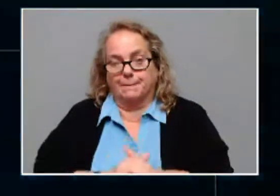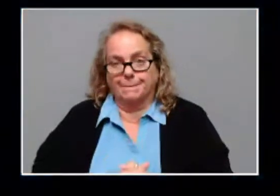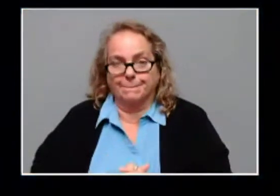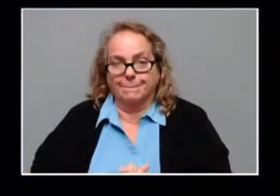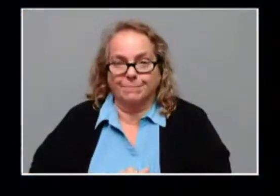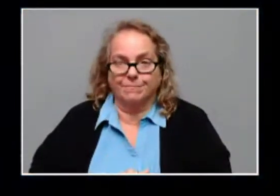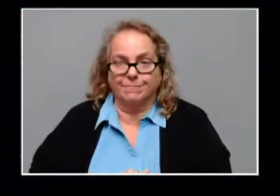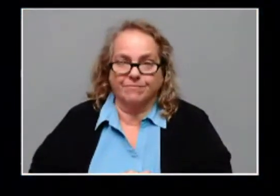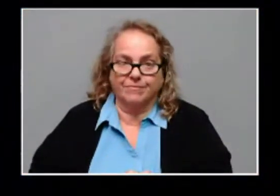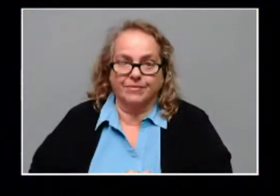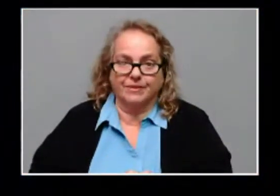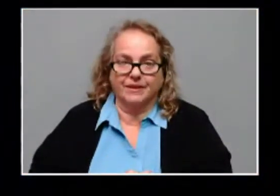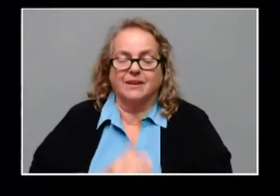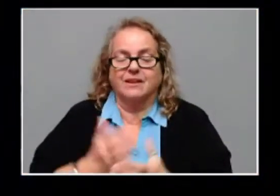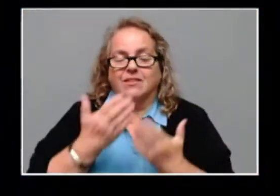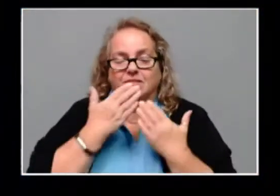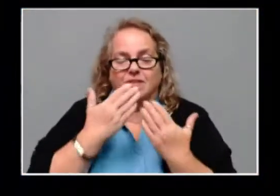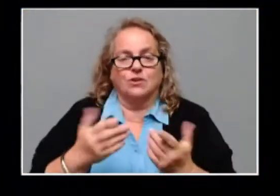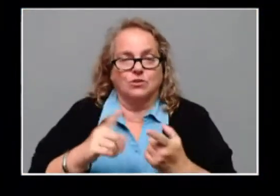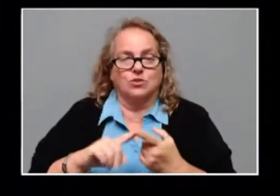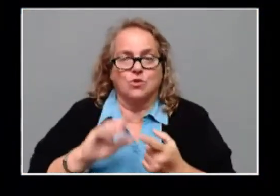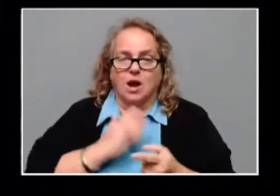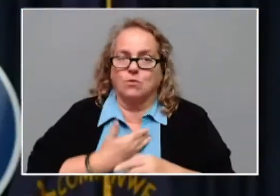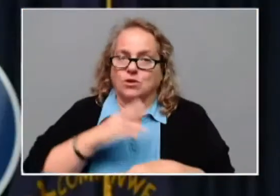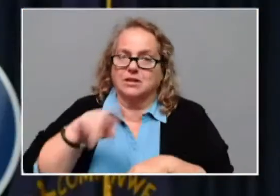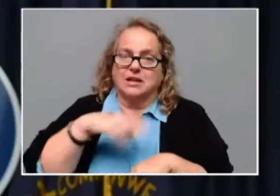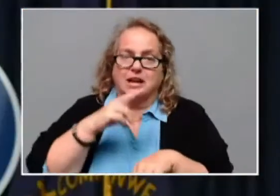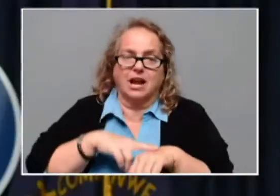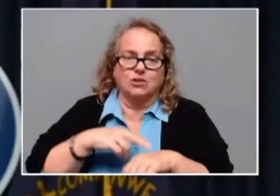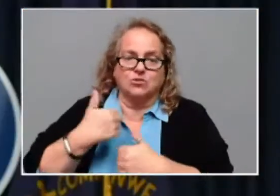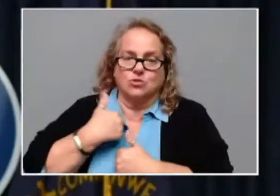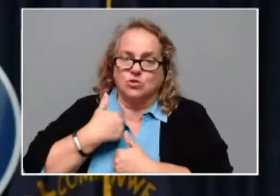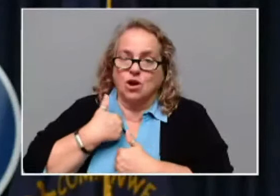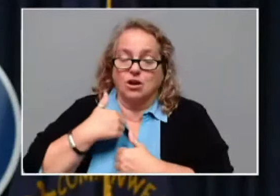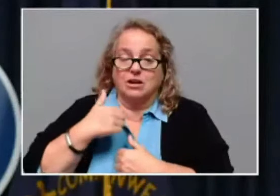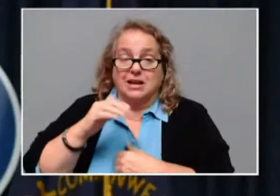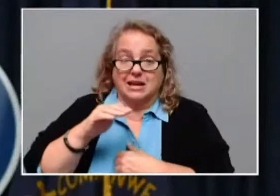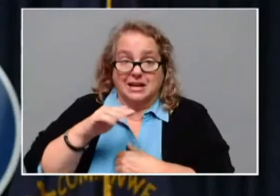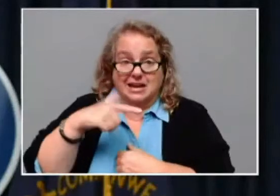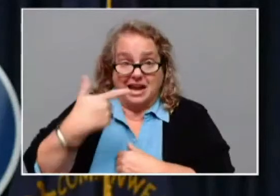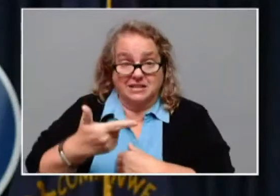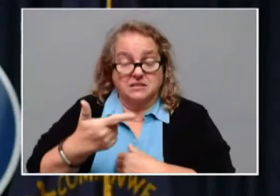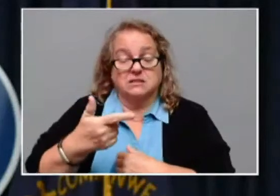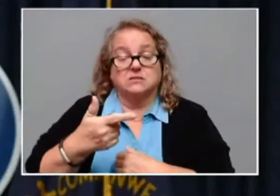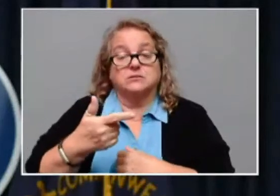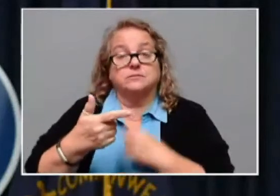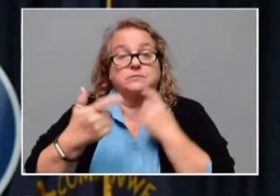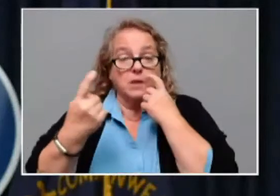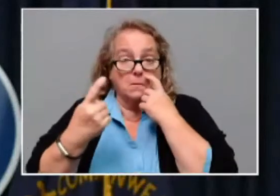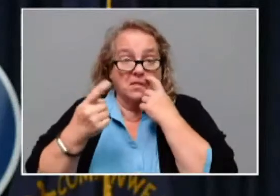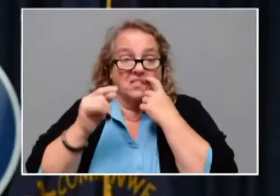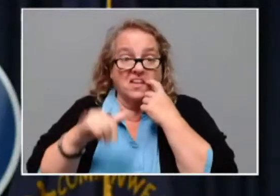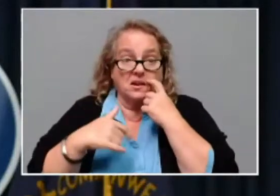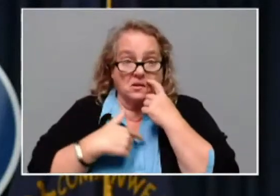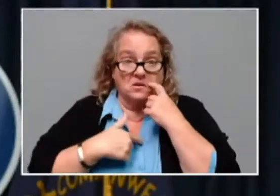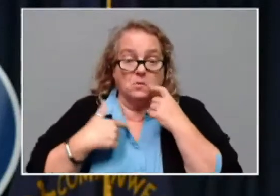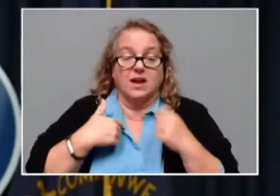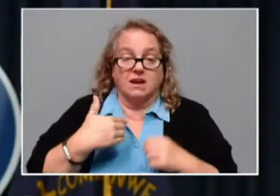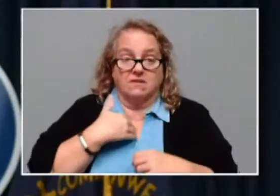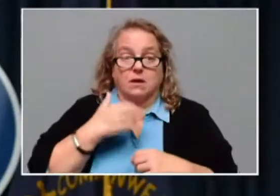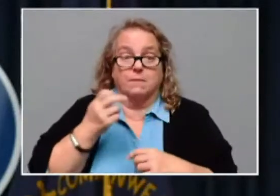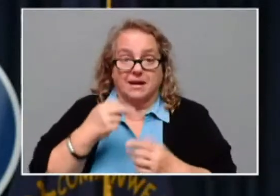Thank you to our National Guard. Next up, something that we've been talking about